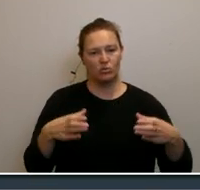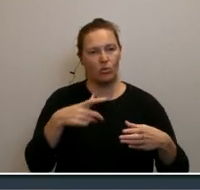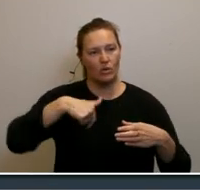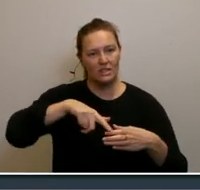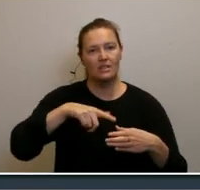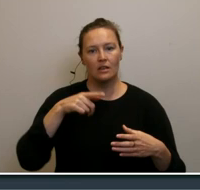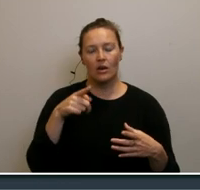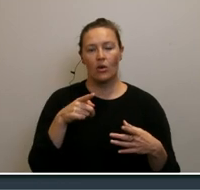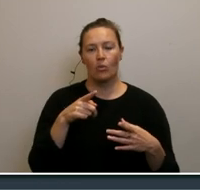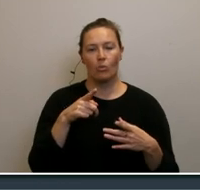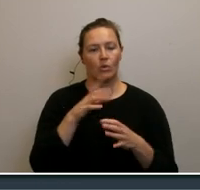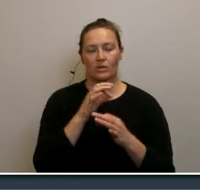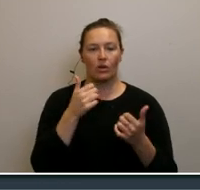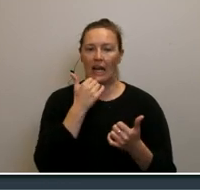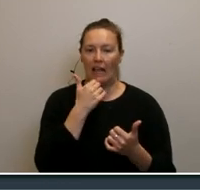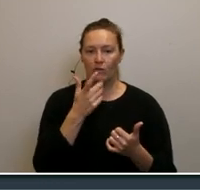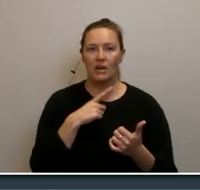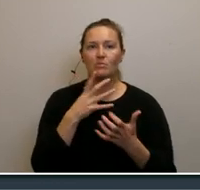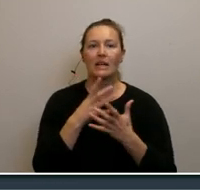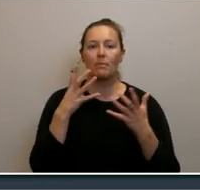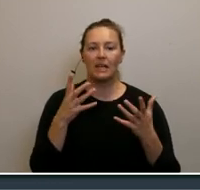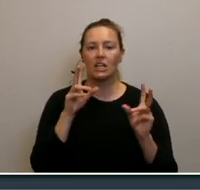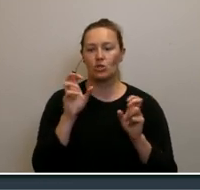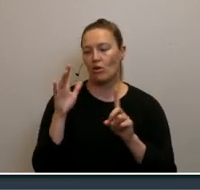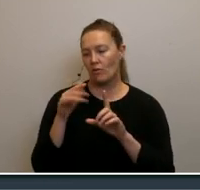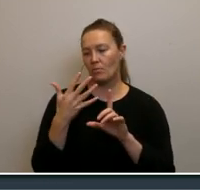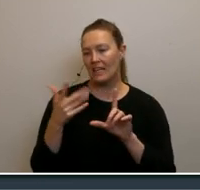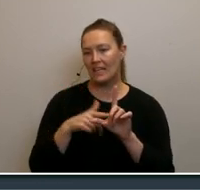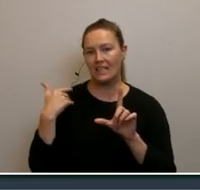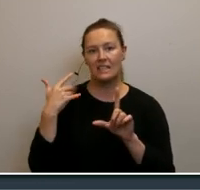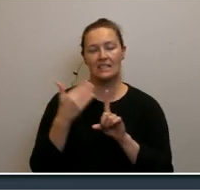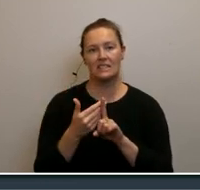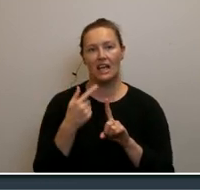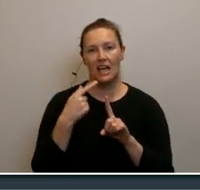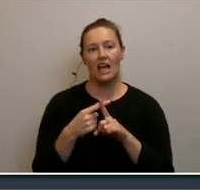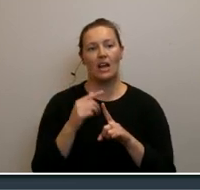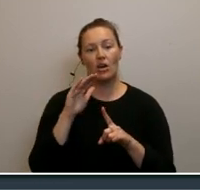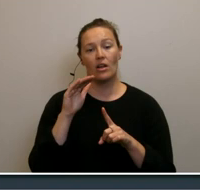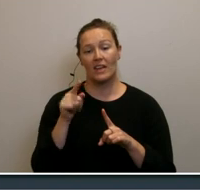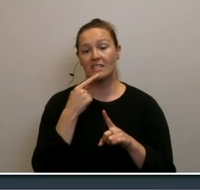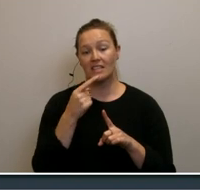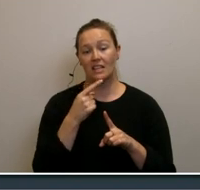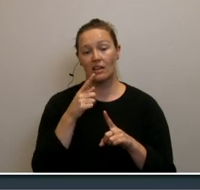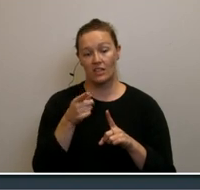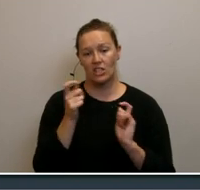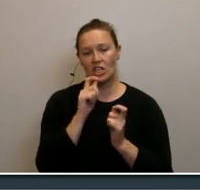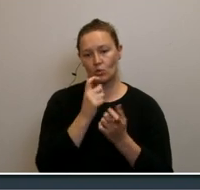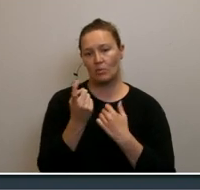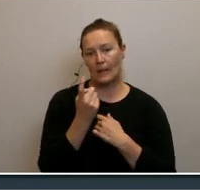been a long-standing and active issue over the years, and that we are aware the Minister had indicated over 4 months prior that this change would be